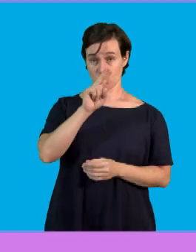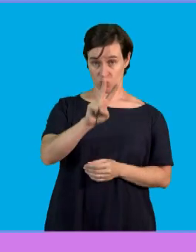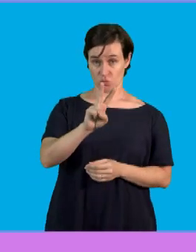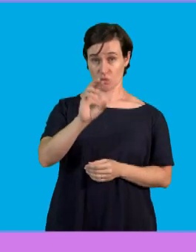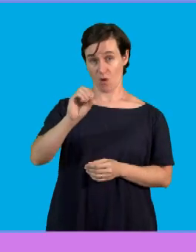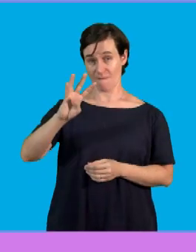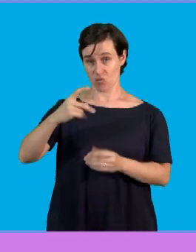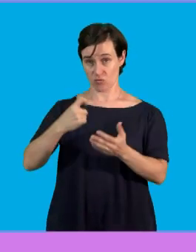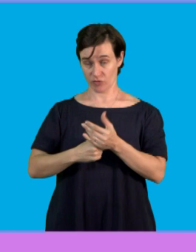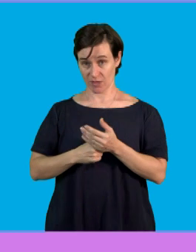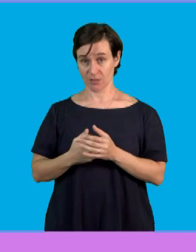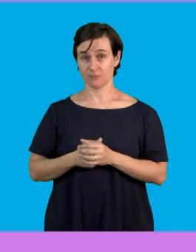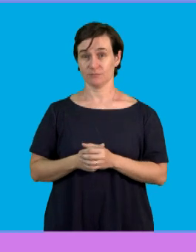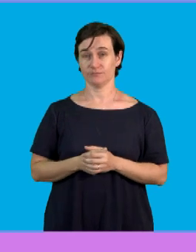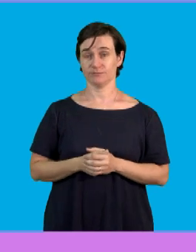6,204 rand